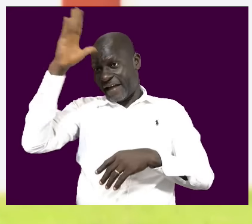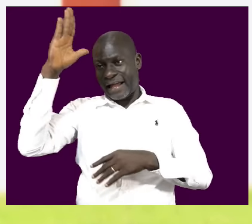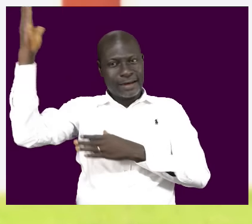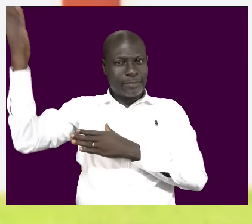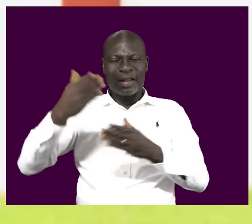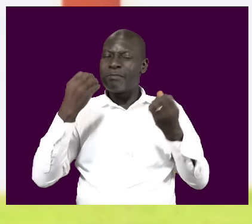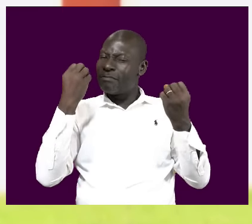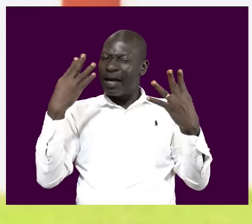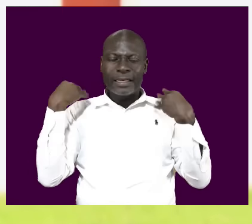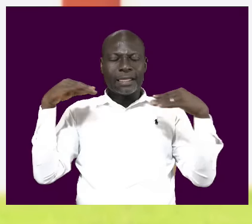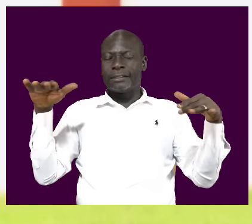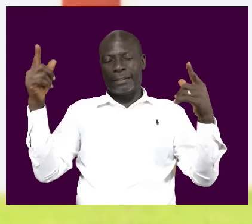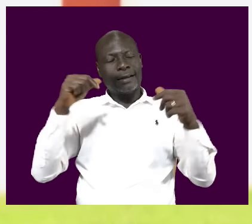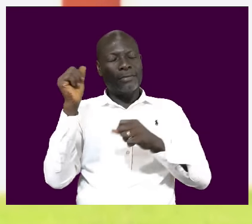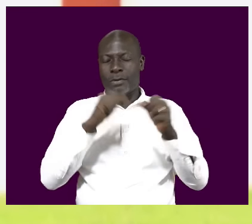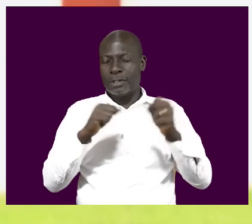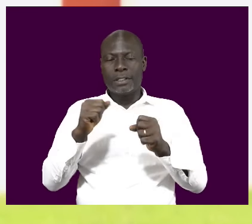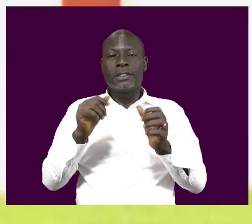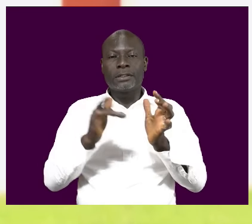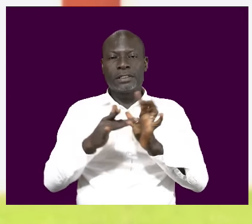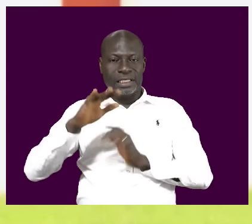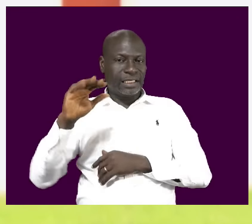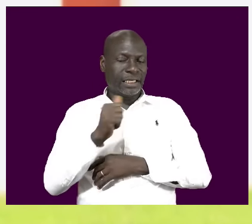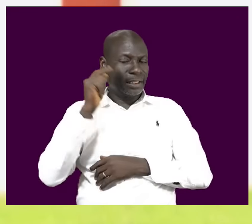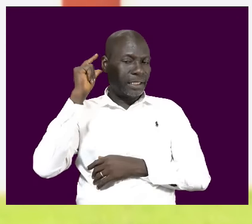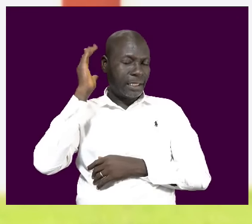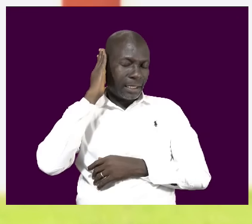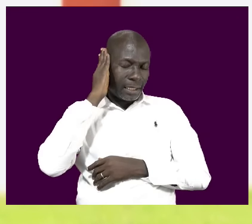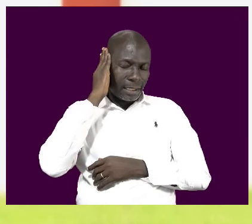obeko amame eho na yesu efa aso no a